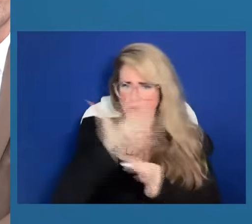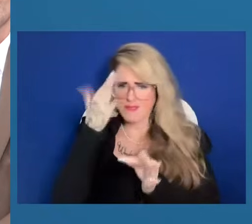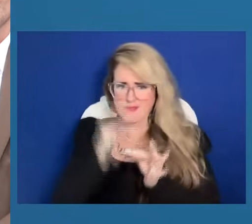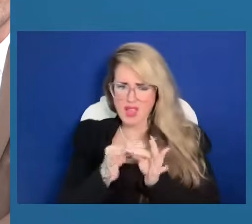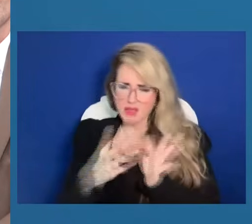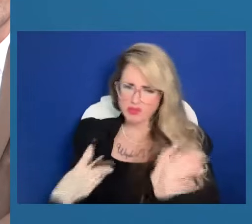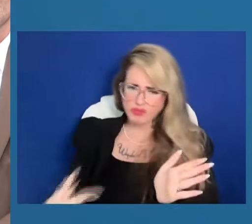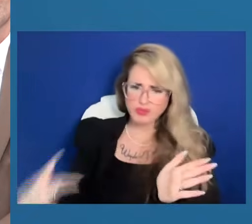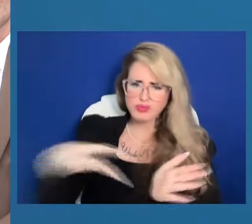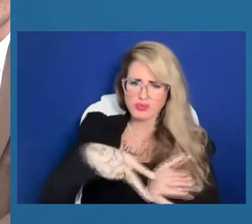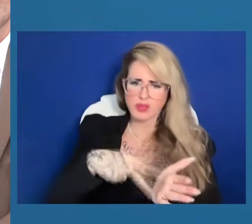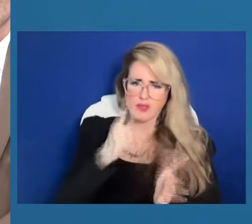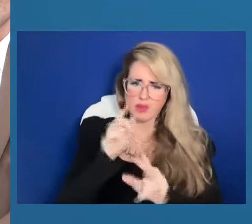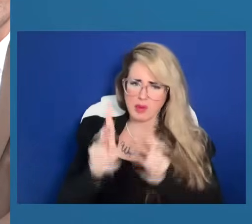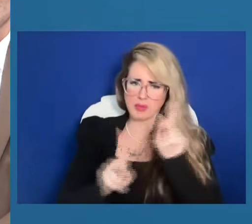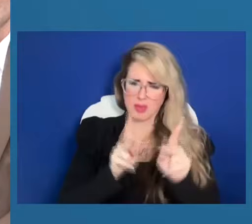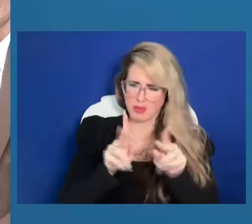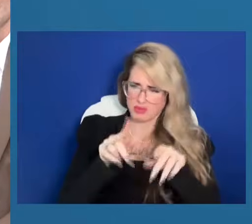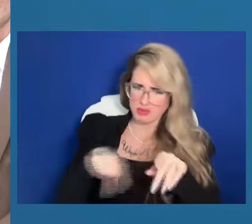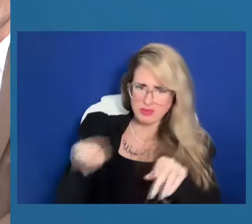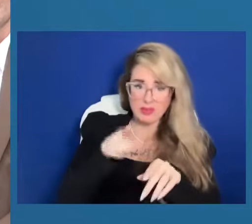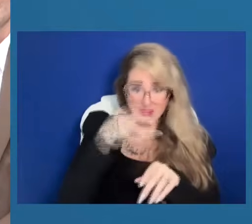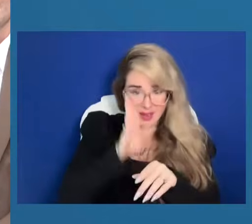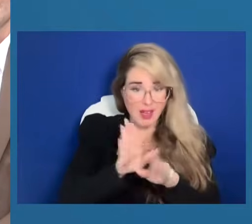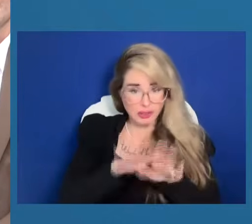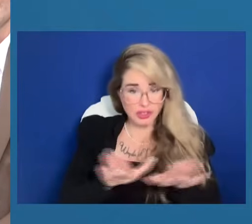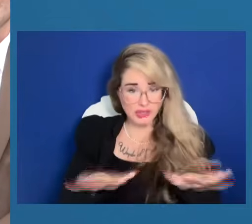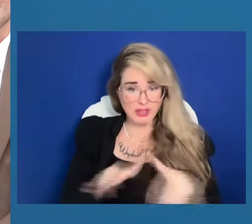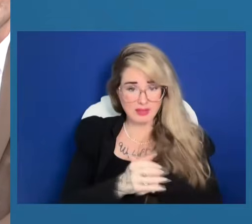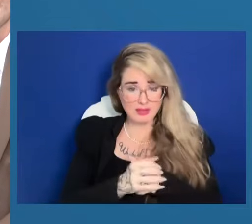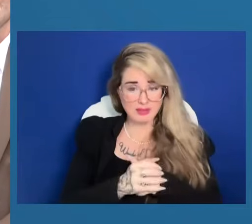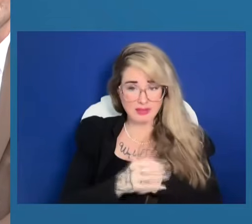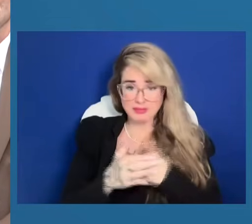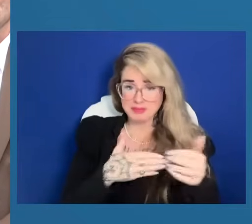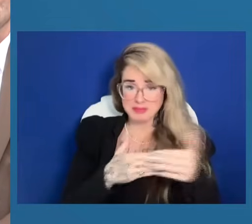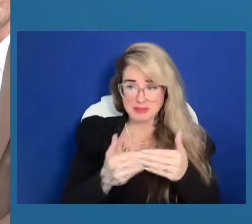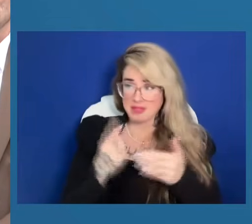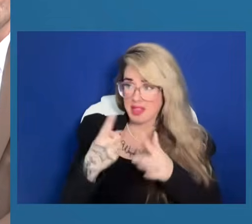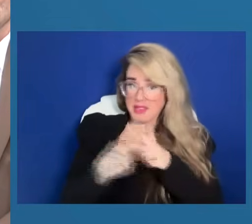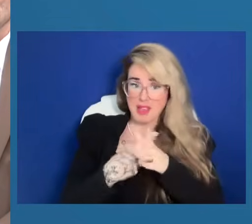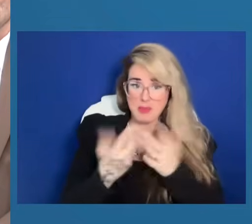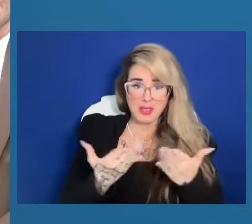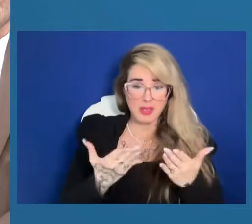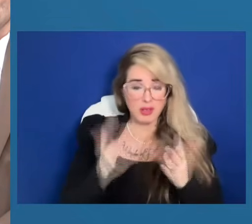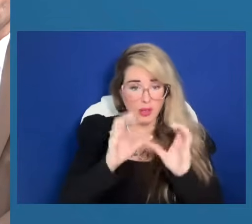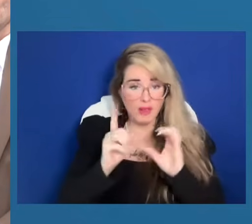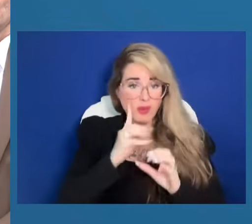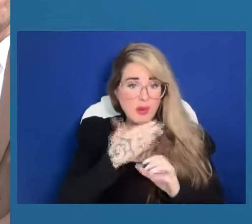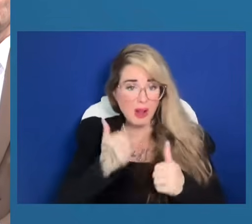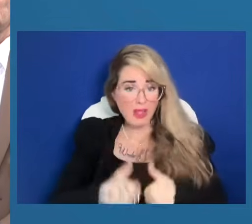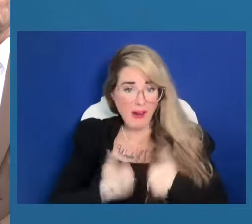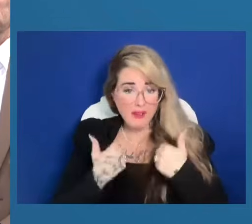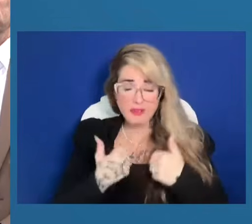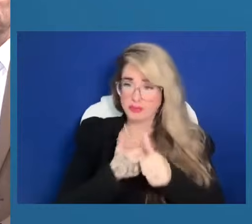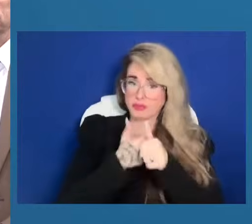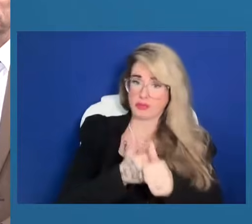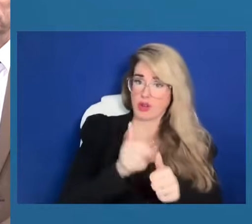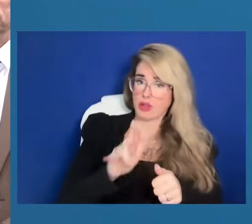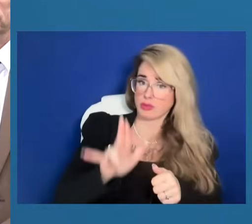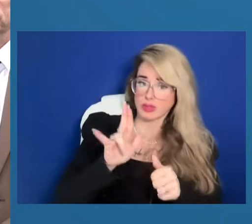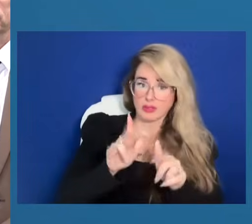who are God's children. Whether they're here searching for a better life, they're living lawfully, following the